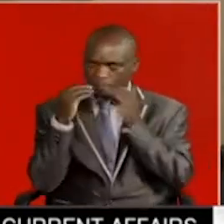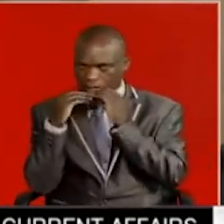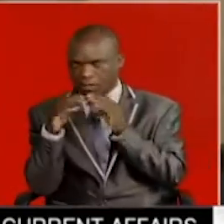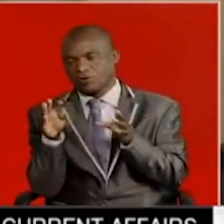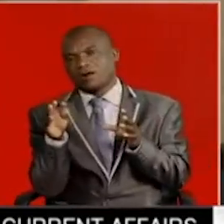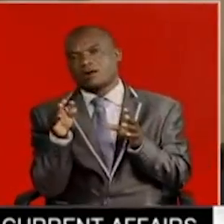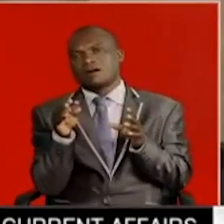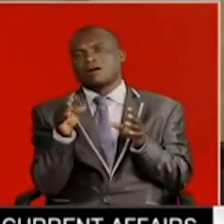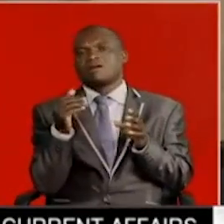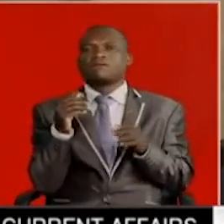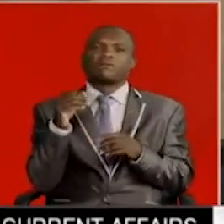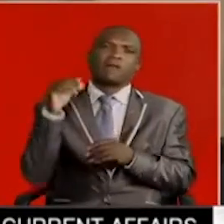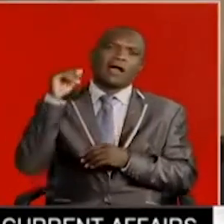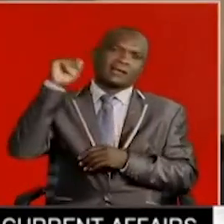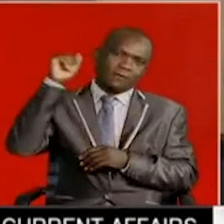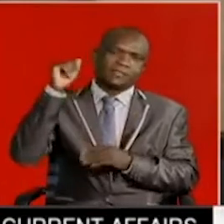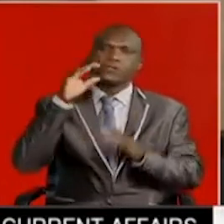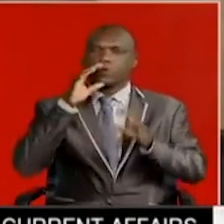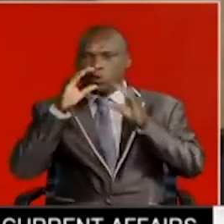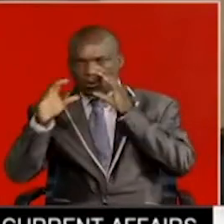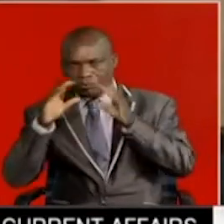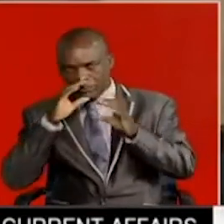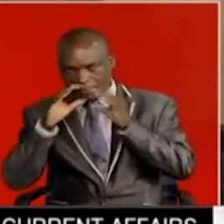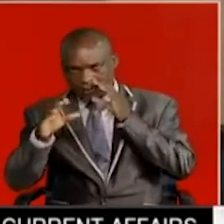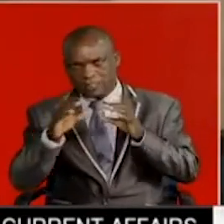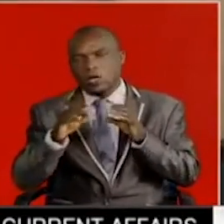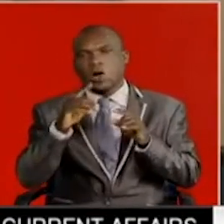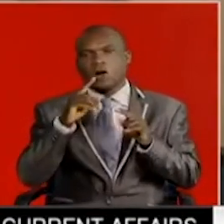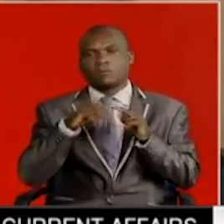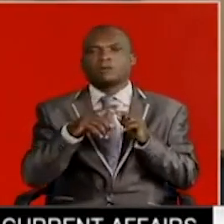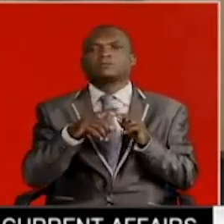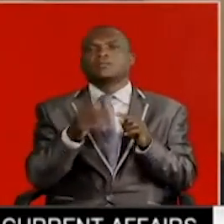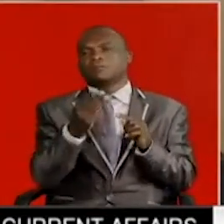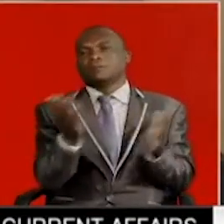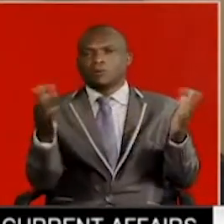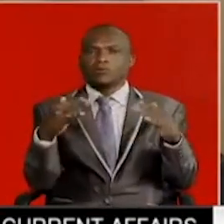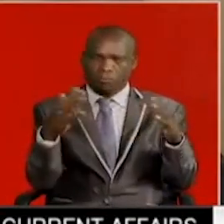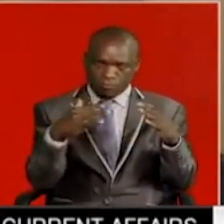that is advocacy, communication and social mobilization.